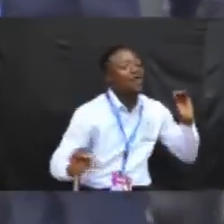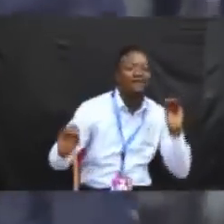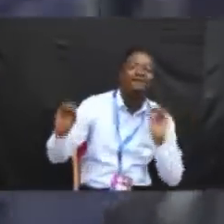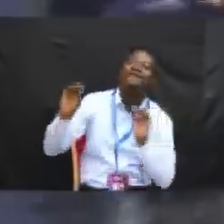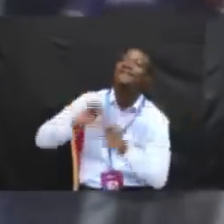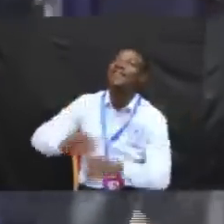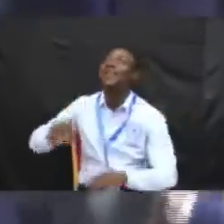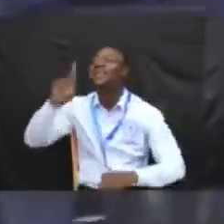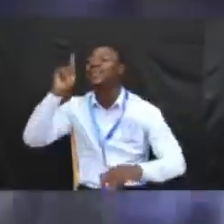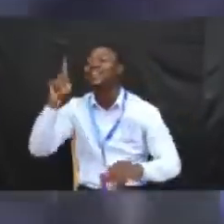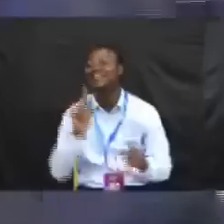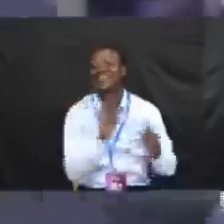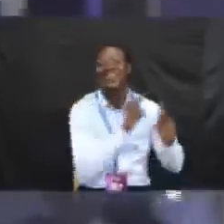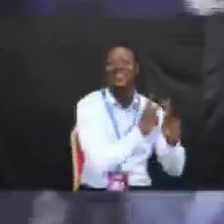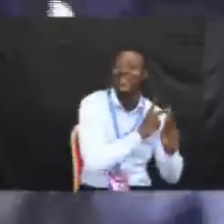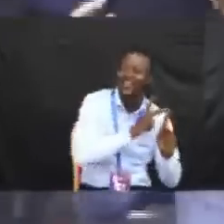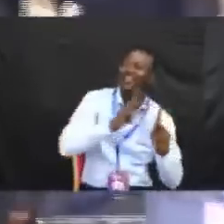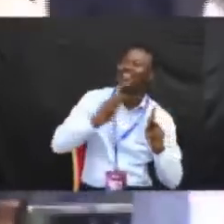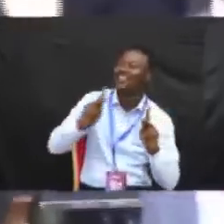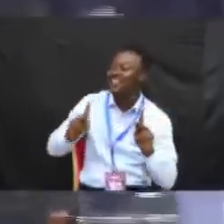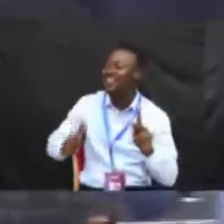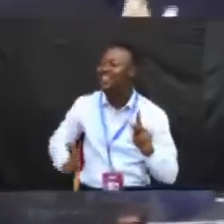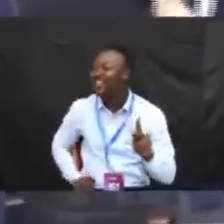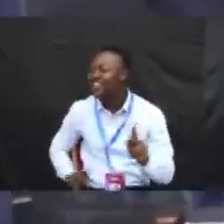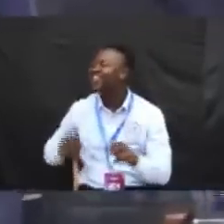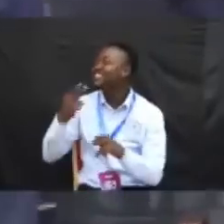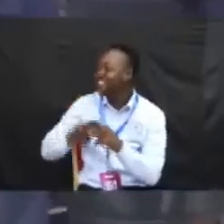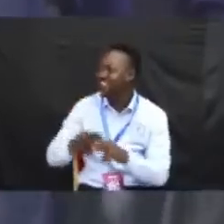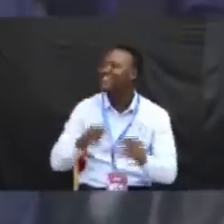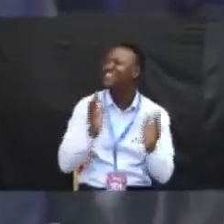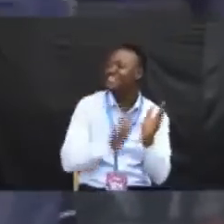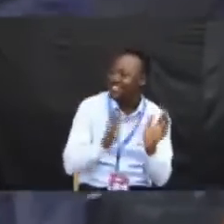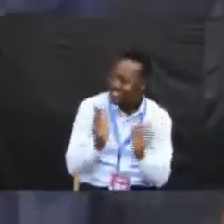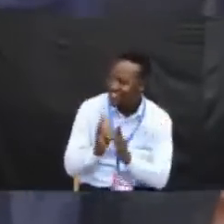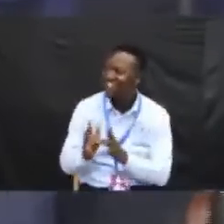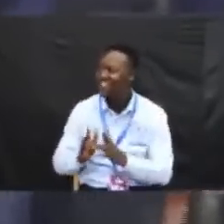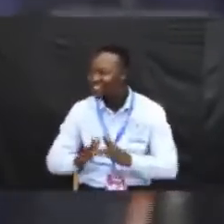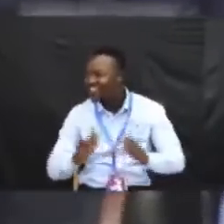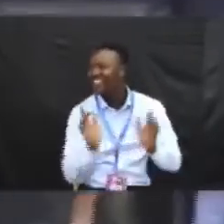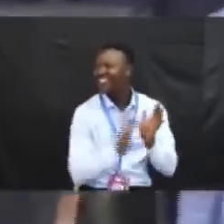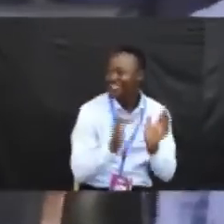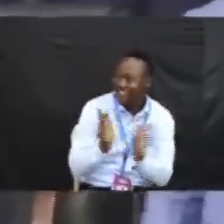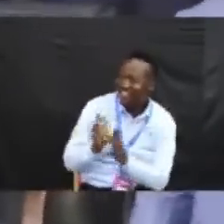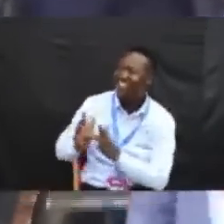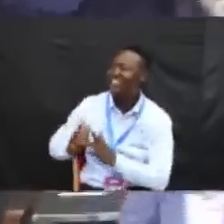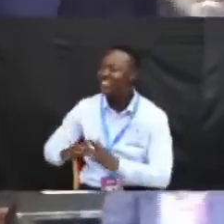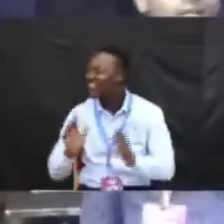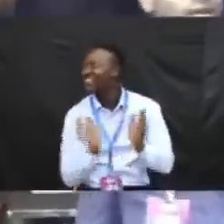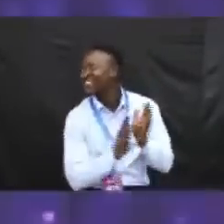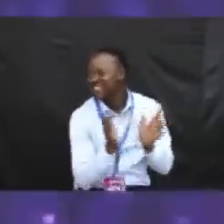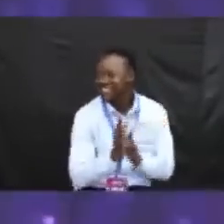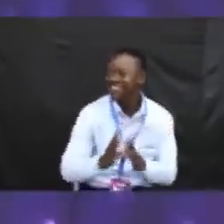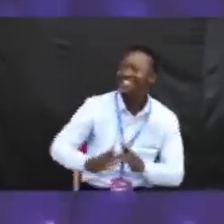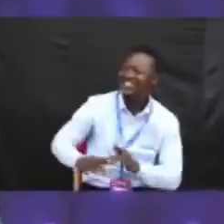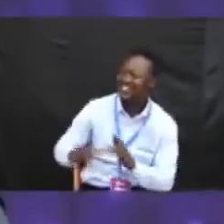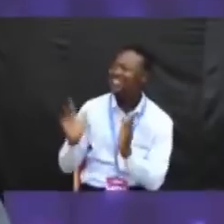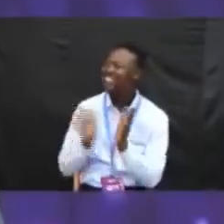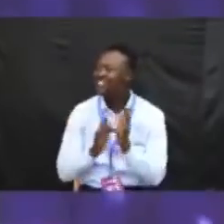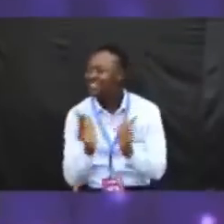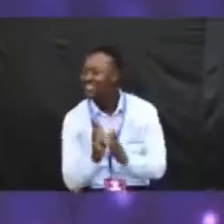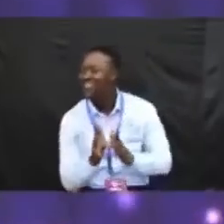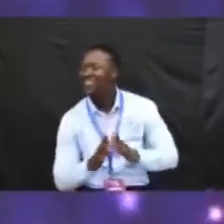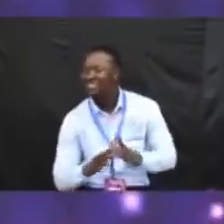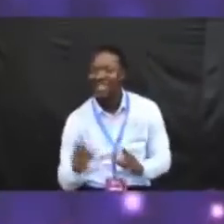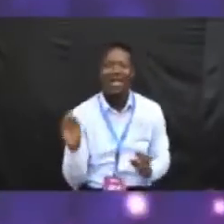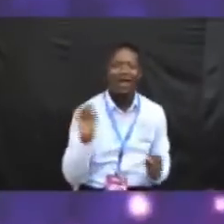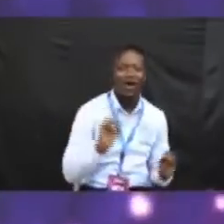Oh, he is the king. His name is Jesus. His name is Jesus. Jesus. Jesus.